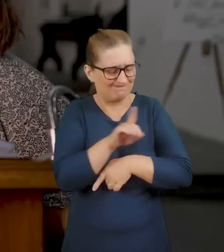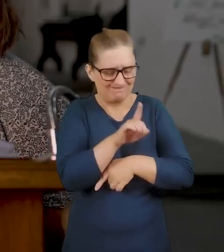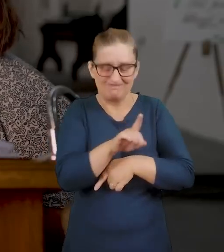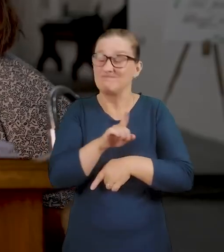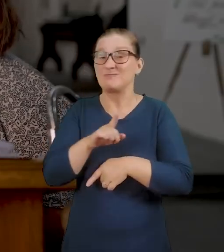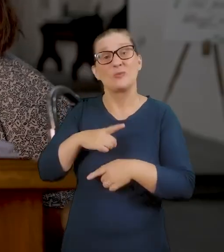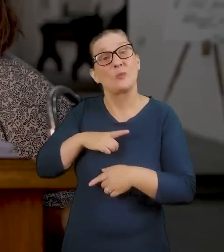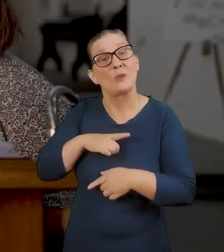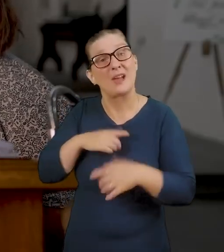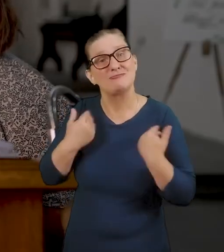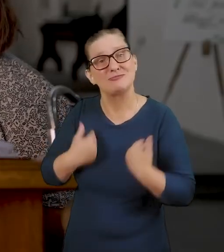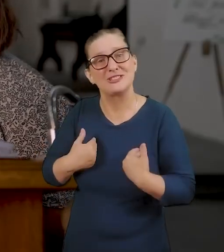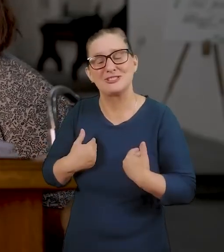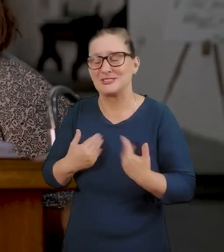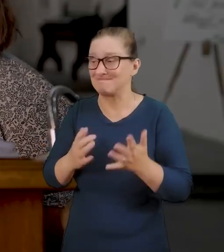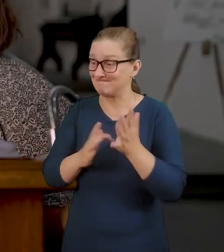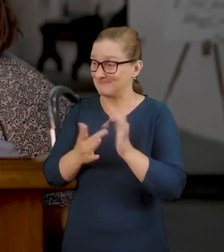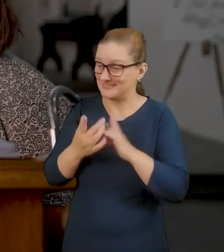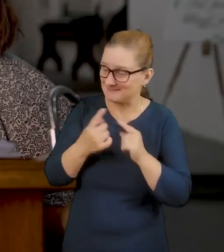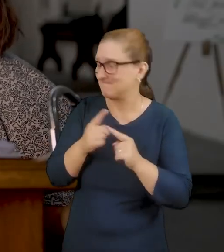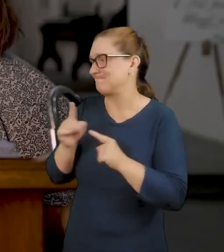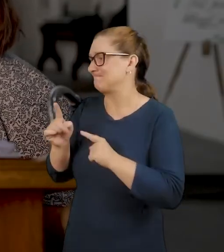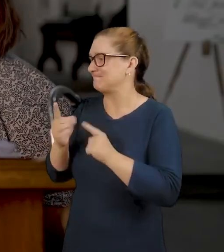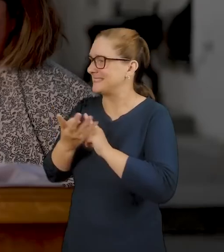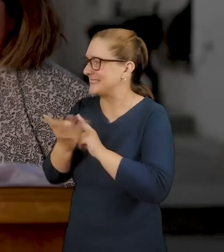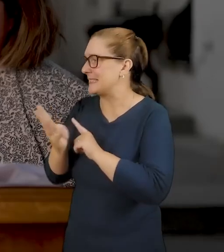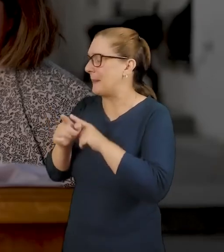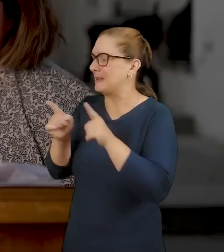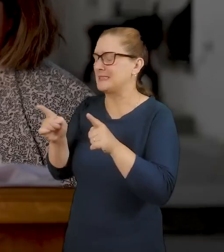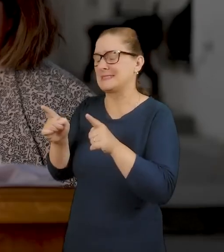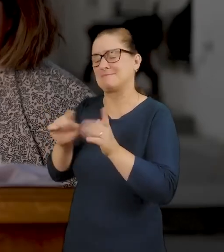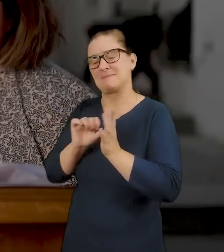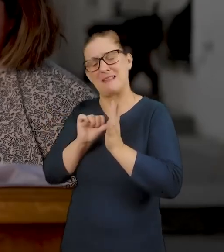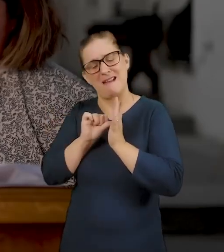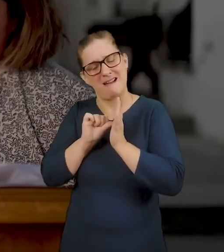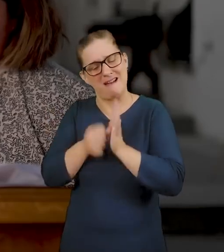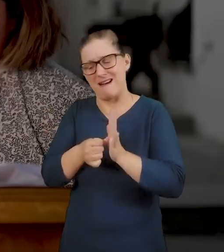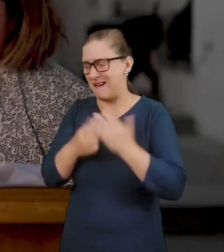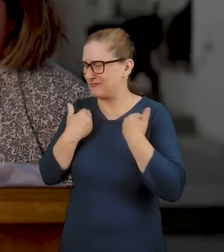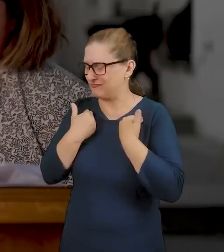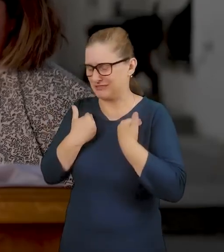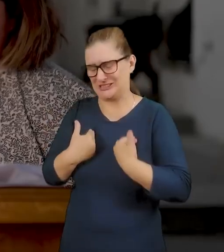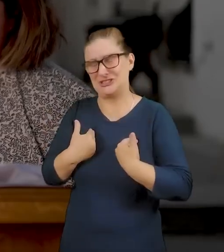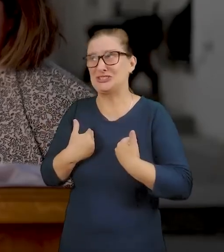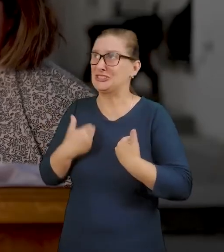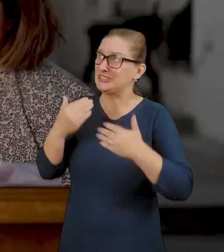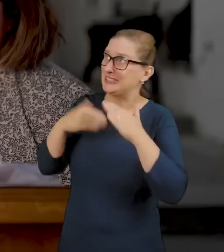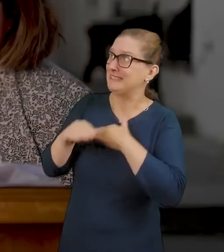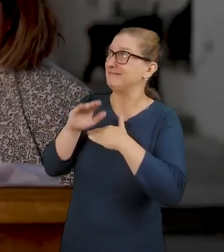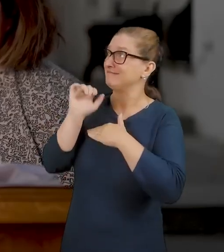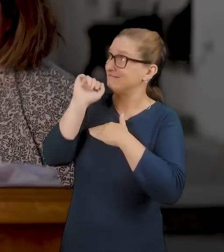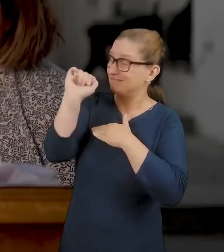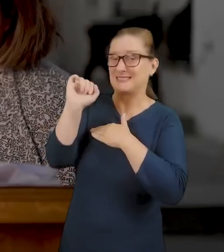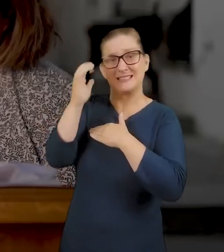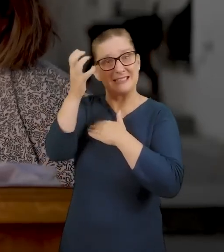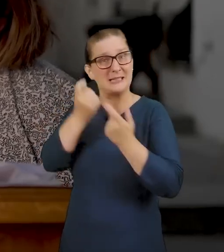away sad because he had great wealth. Jesus looked round and said to his disciples, "How hard it is for the rich to